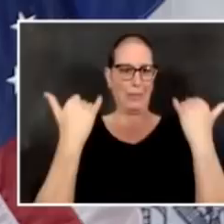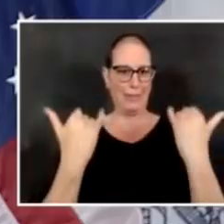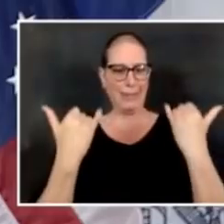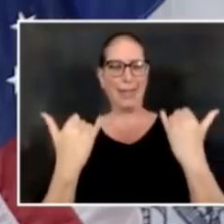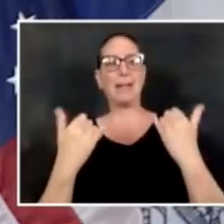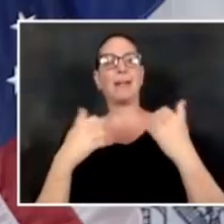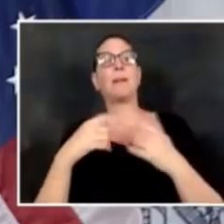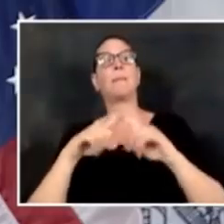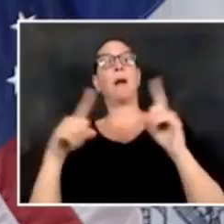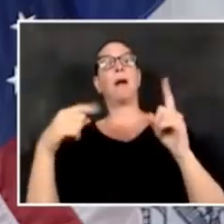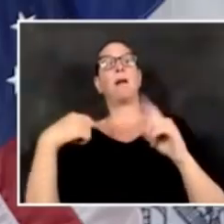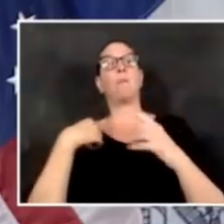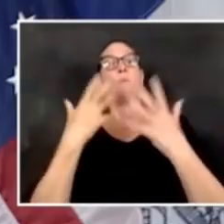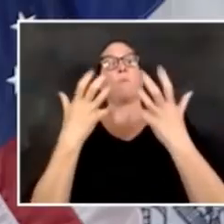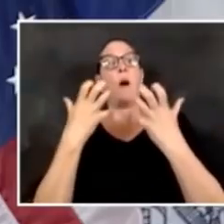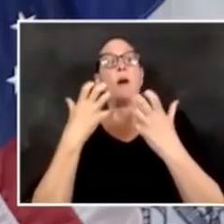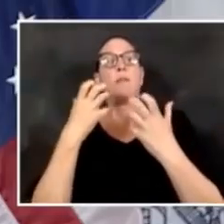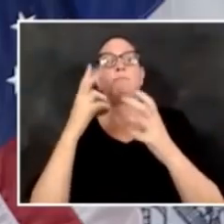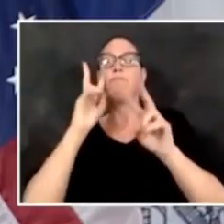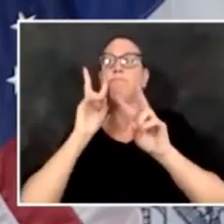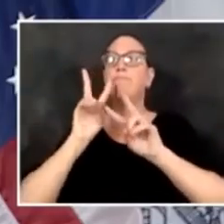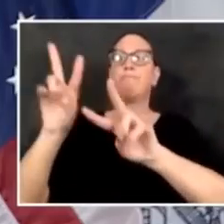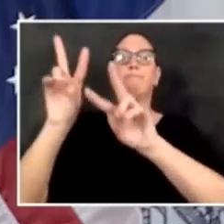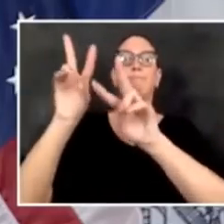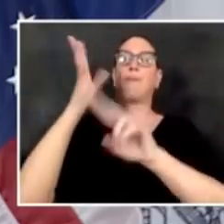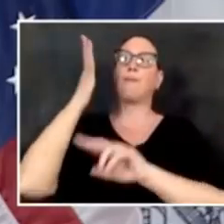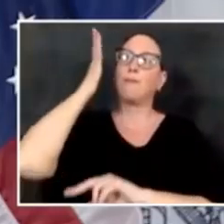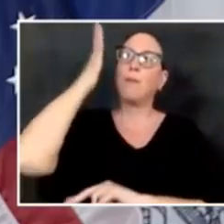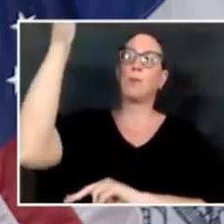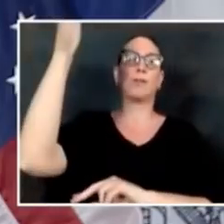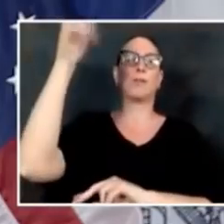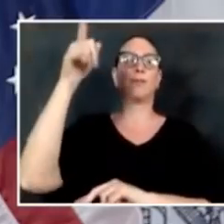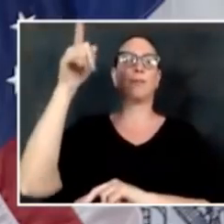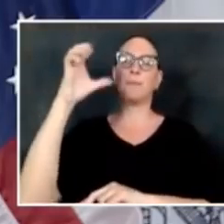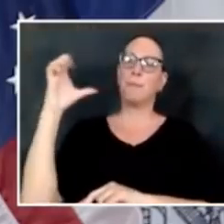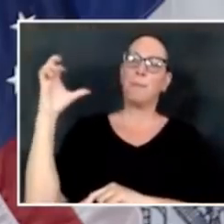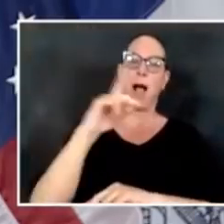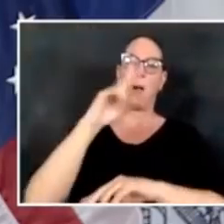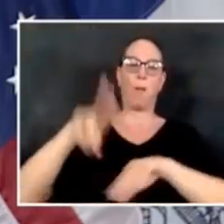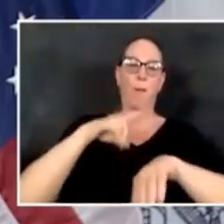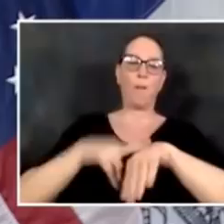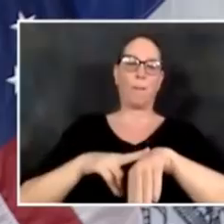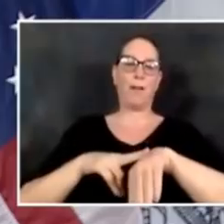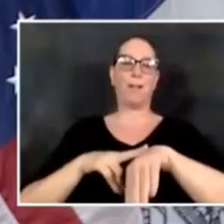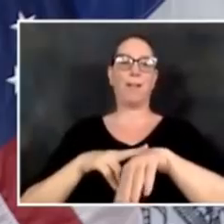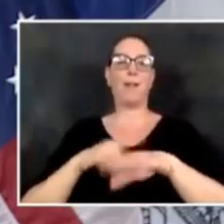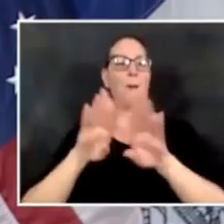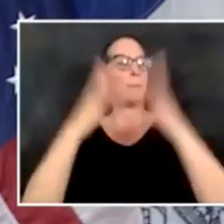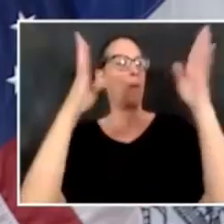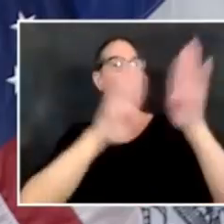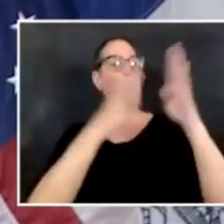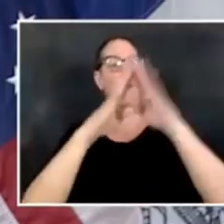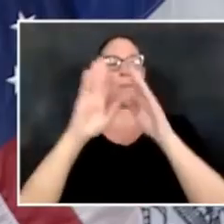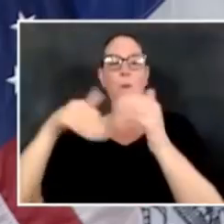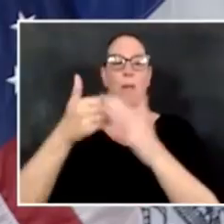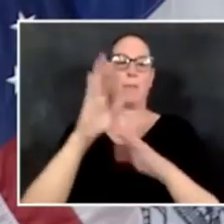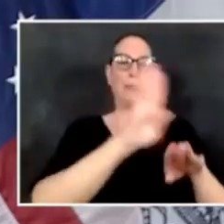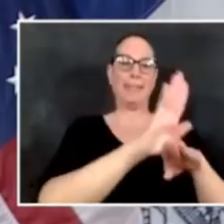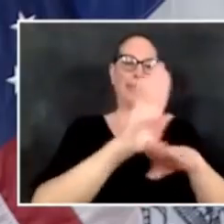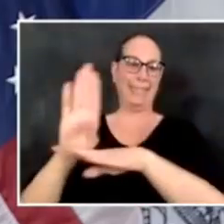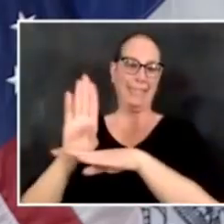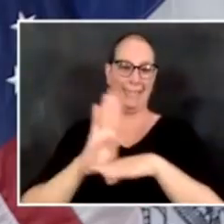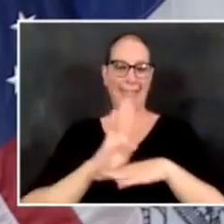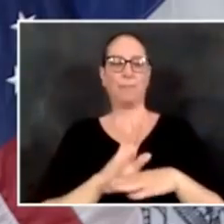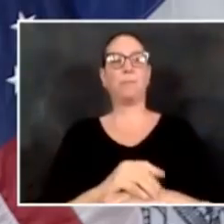that means getting back on our feet. That means not only thanking in so many ways our heroes